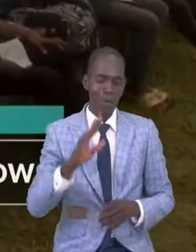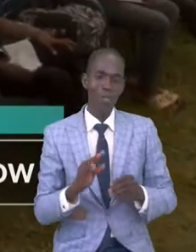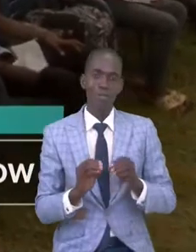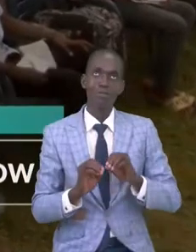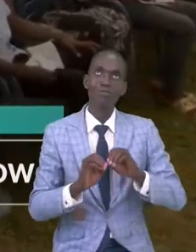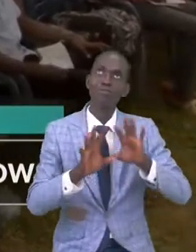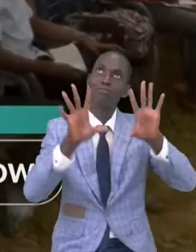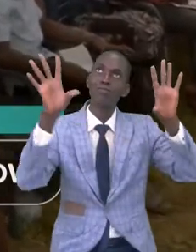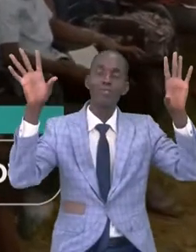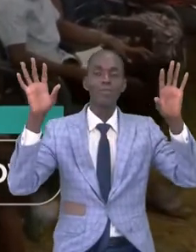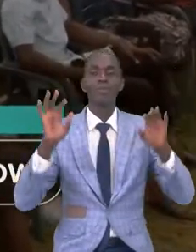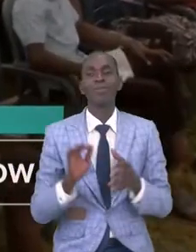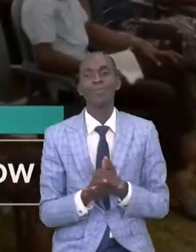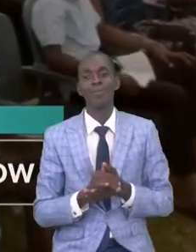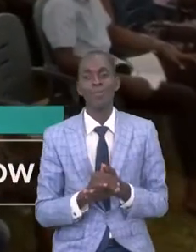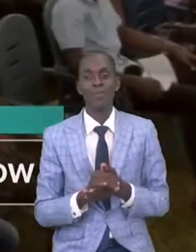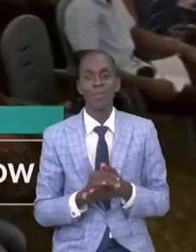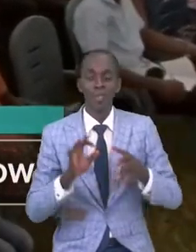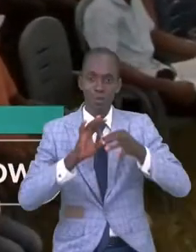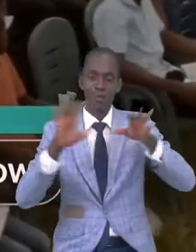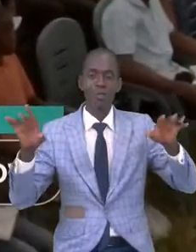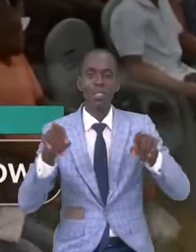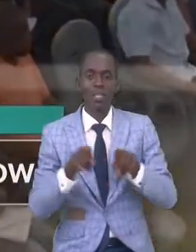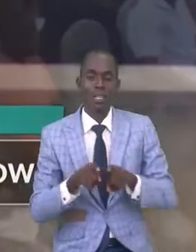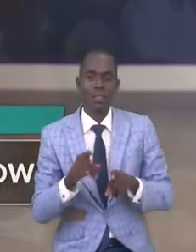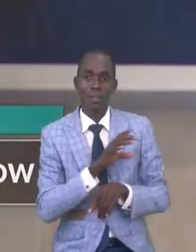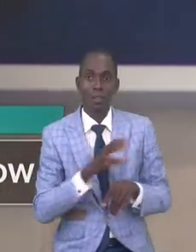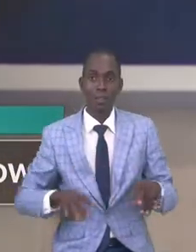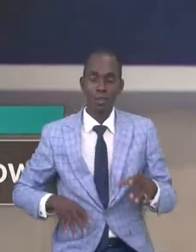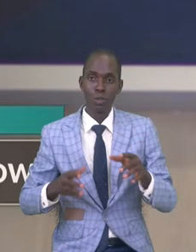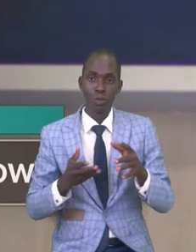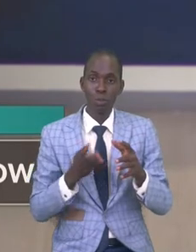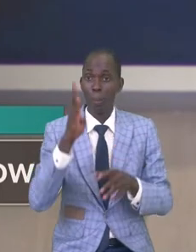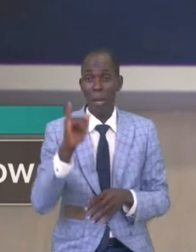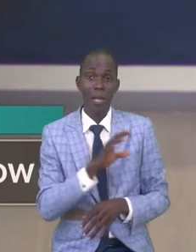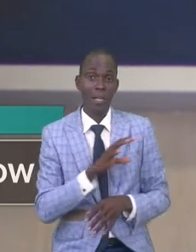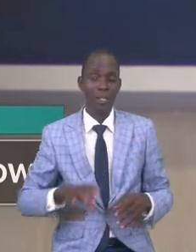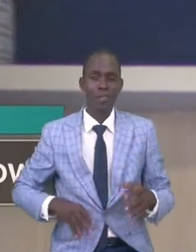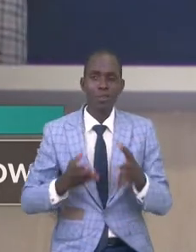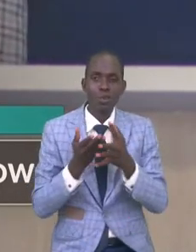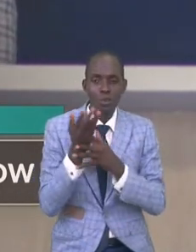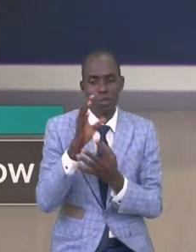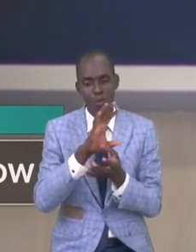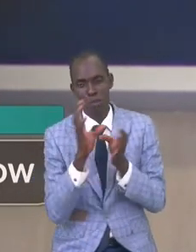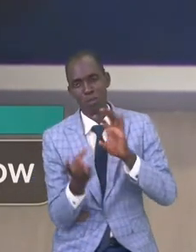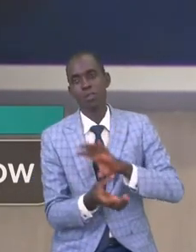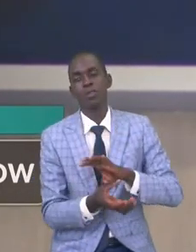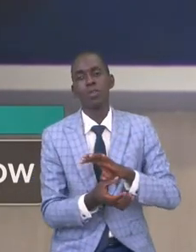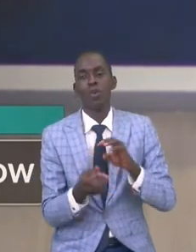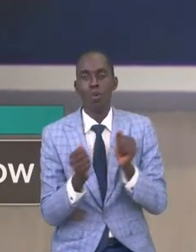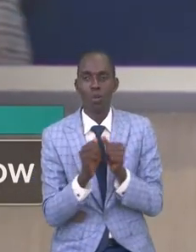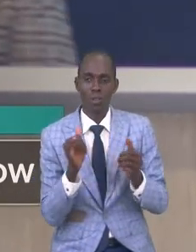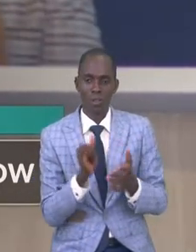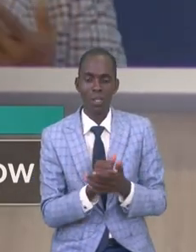Loosed by Christ through conversion with conviction,